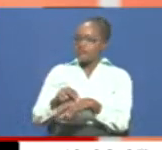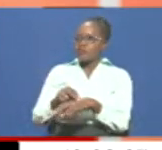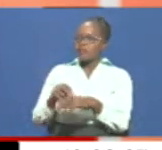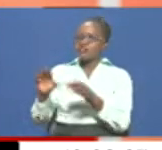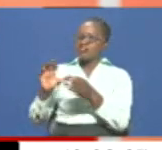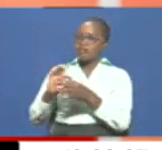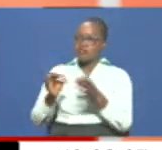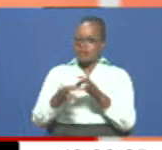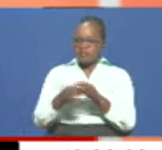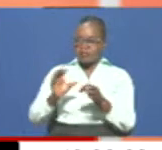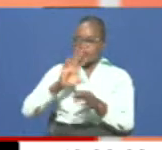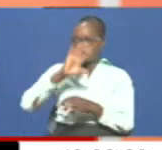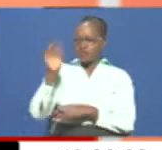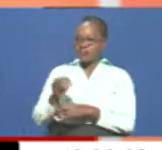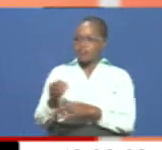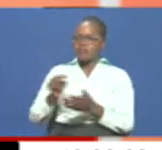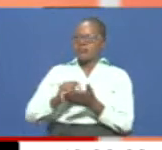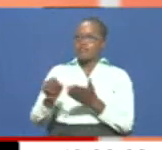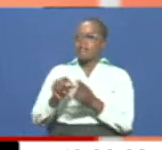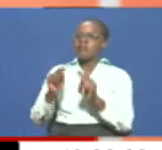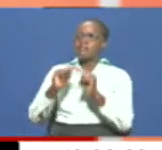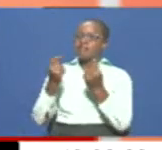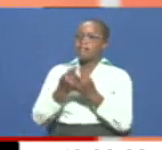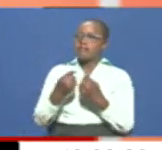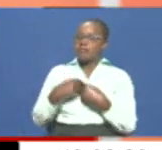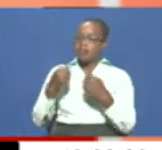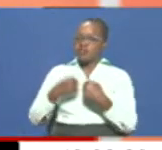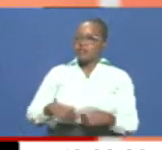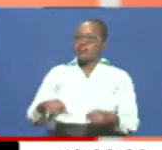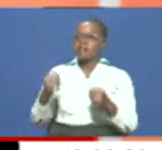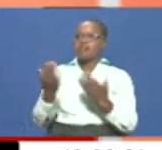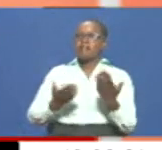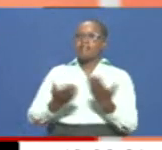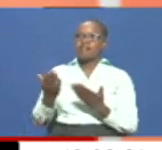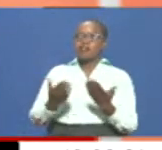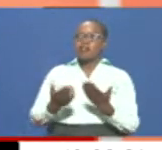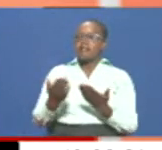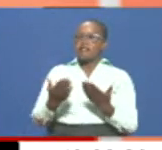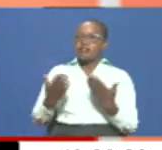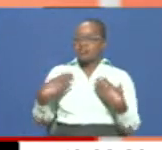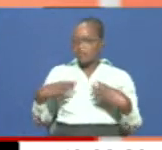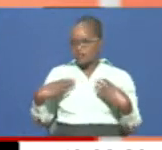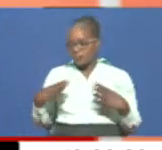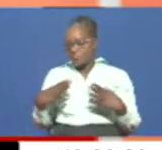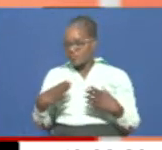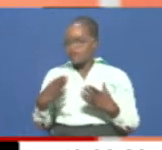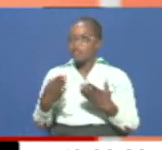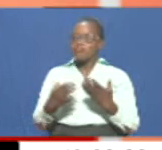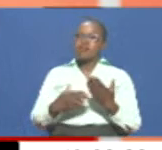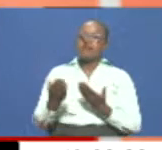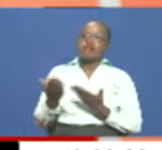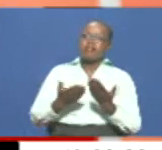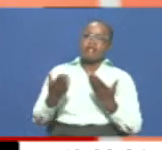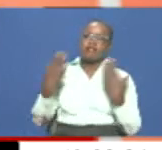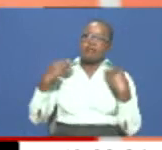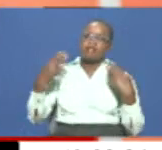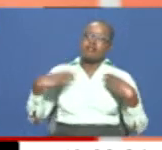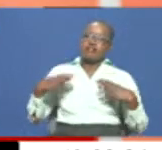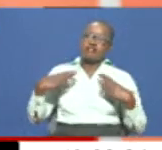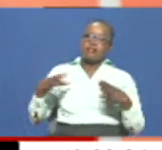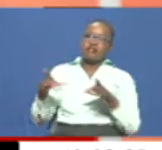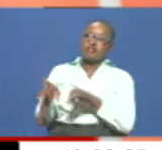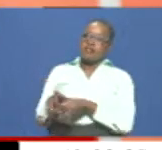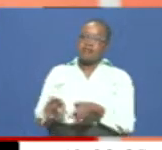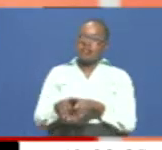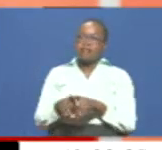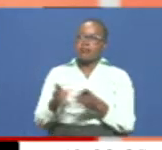set up a secretariat which is able to serve our affiliates, to be able to serve our sports people. We've ensured that